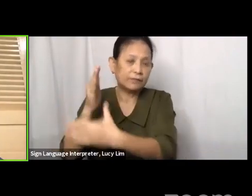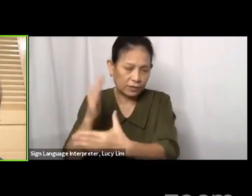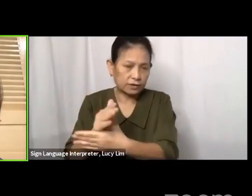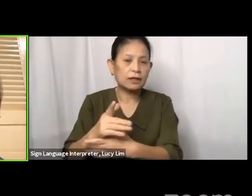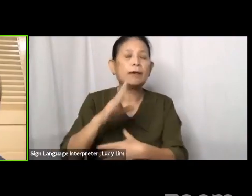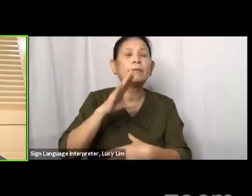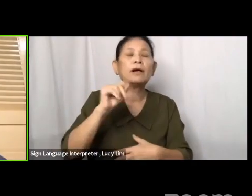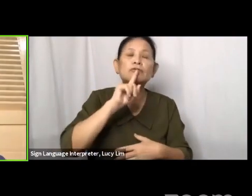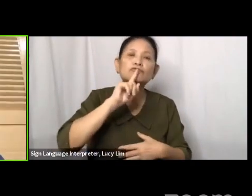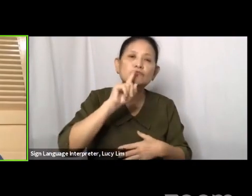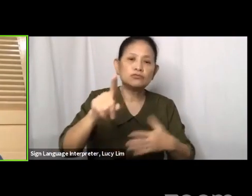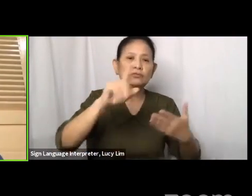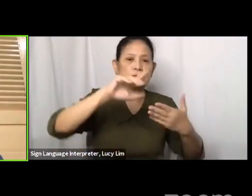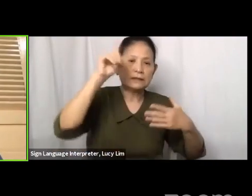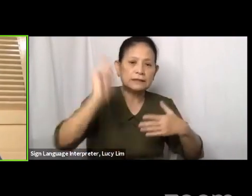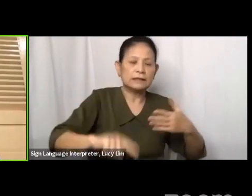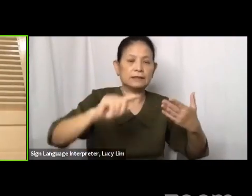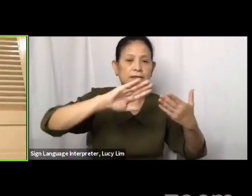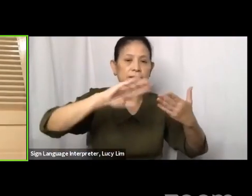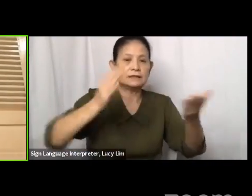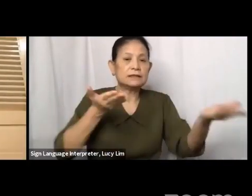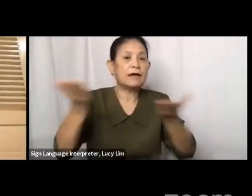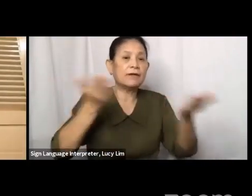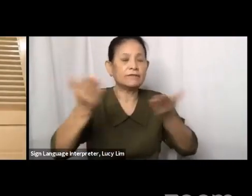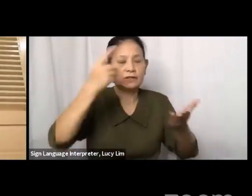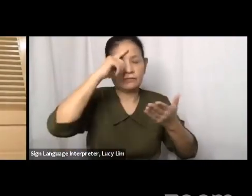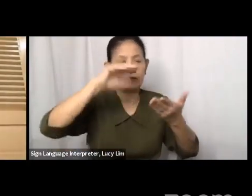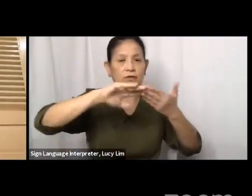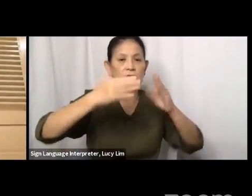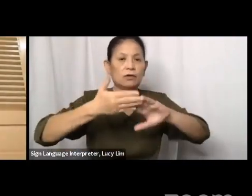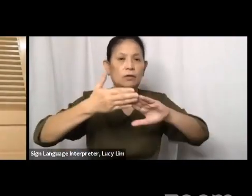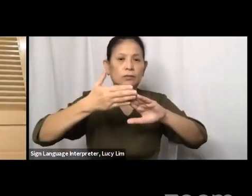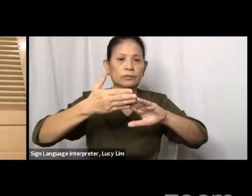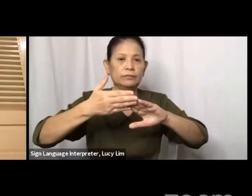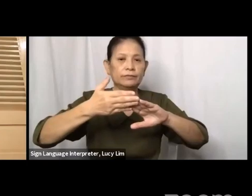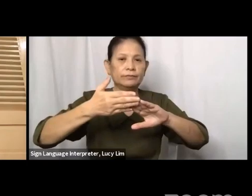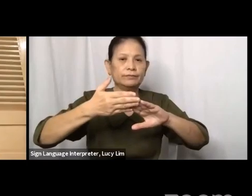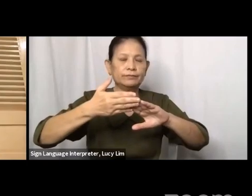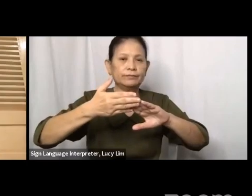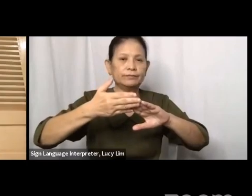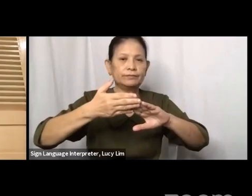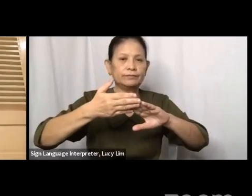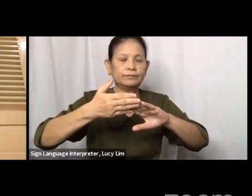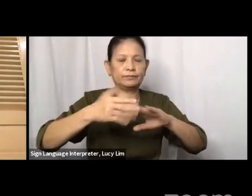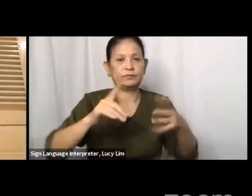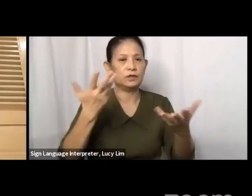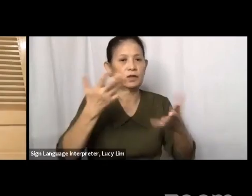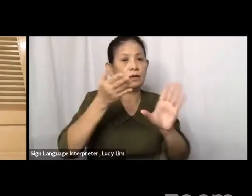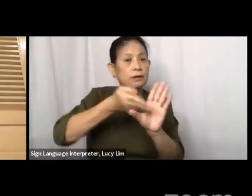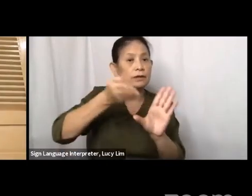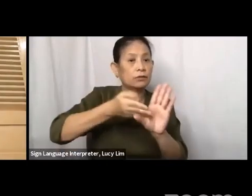the community. Thank you. Okay, thank you. Ciptasari, what about psychosocial support